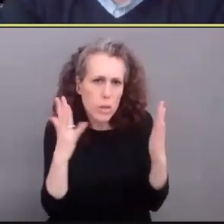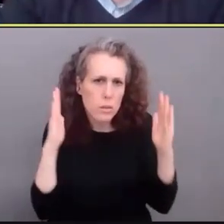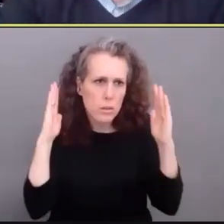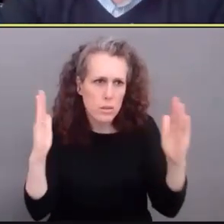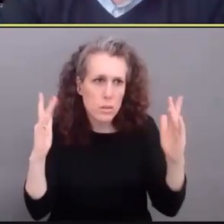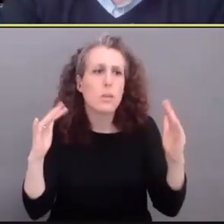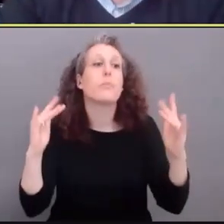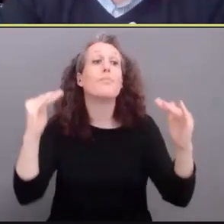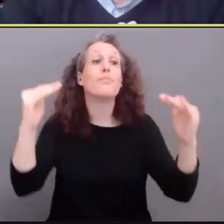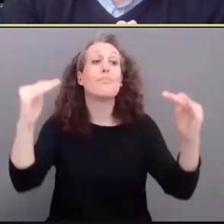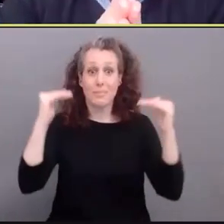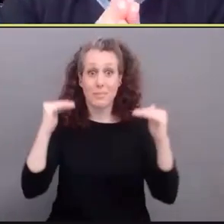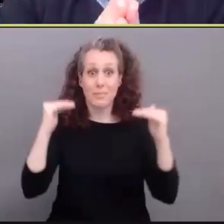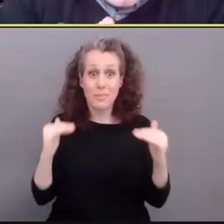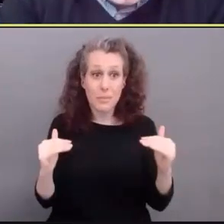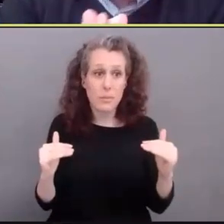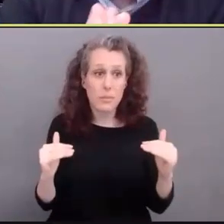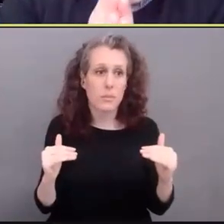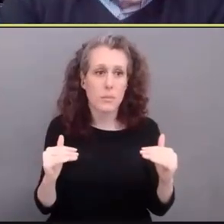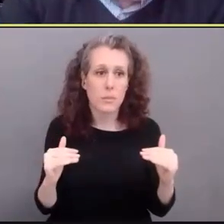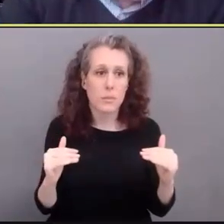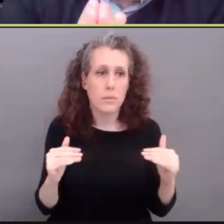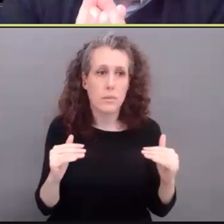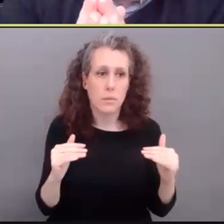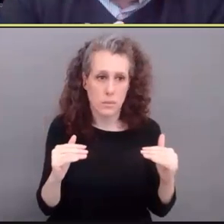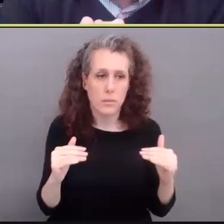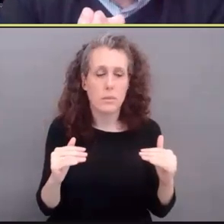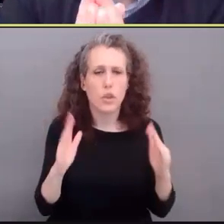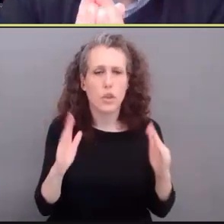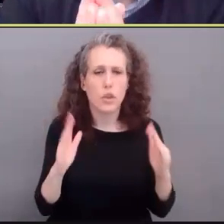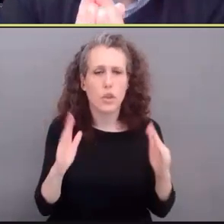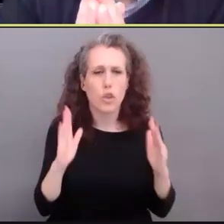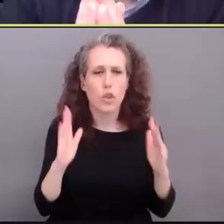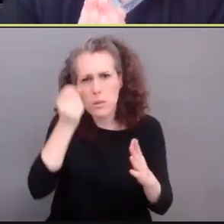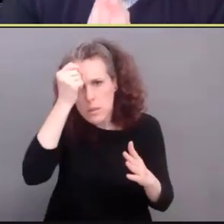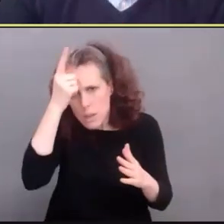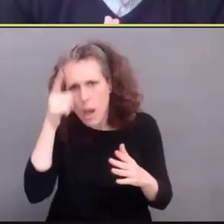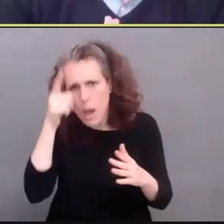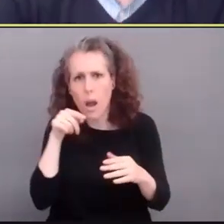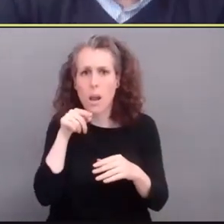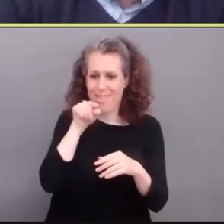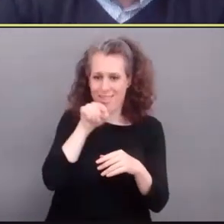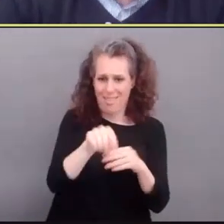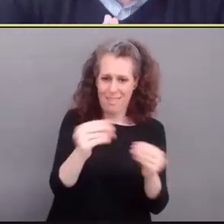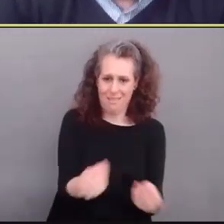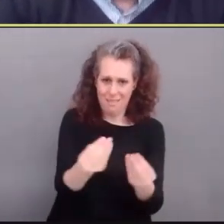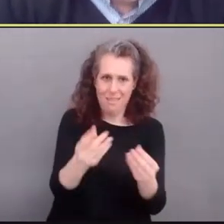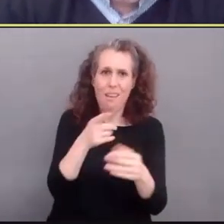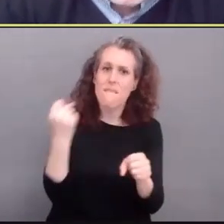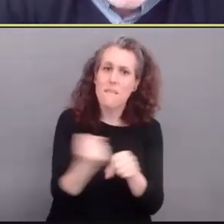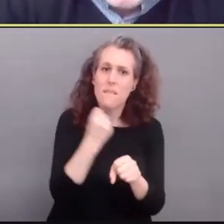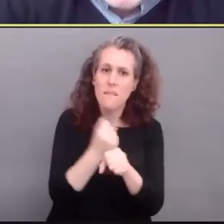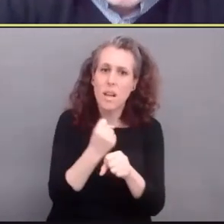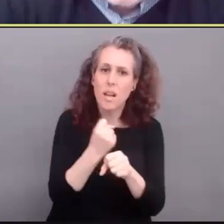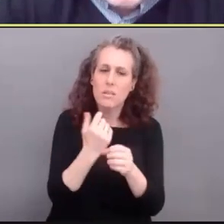to choose, to select, to know what functional requirements we have to